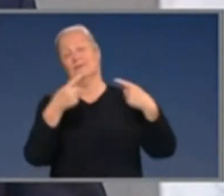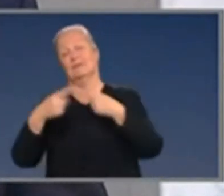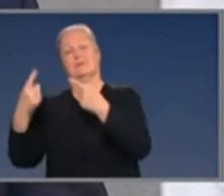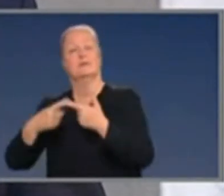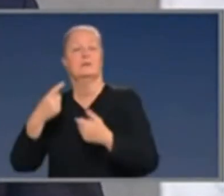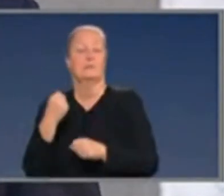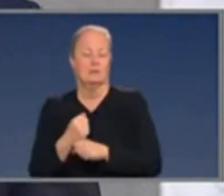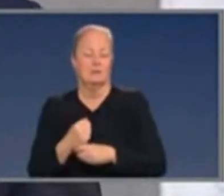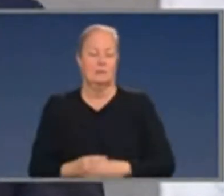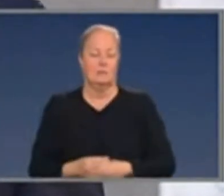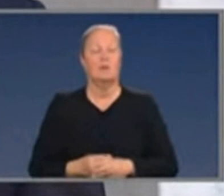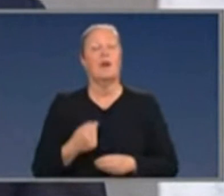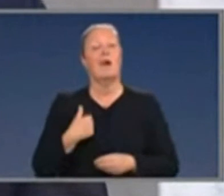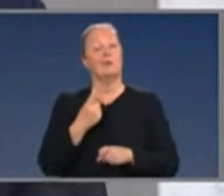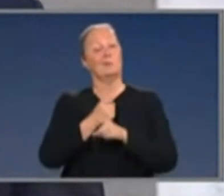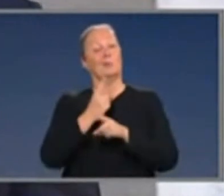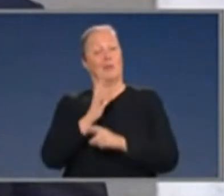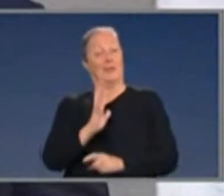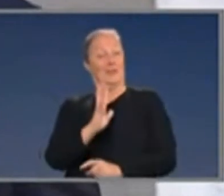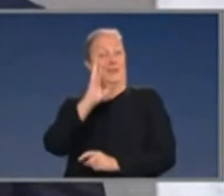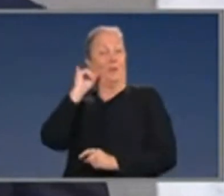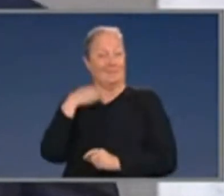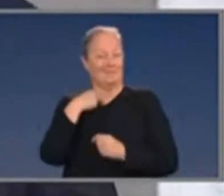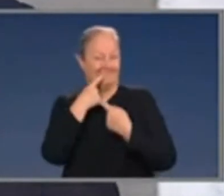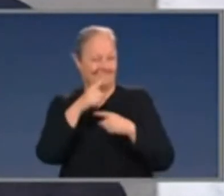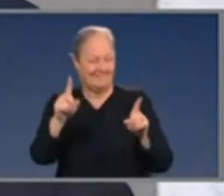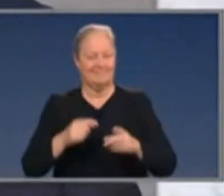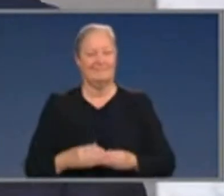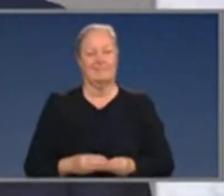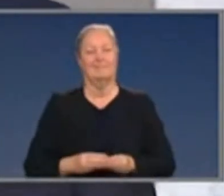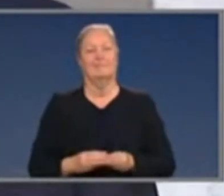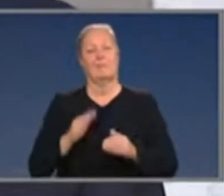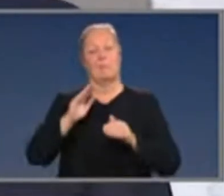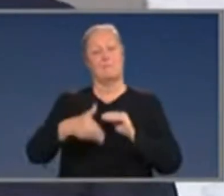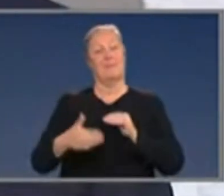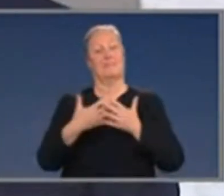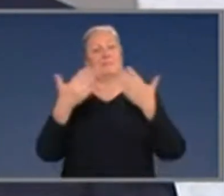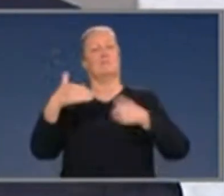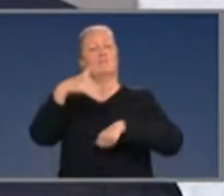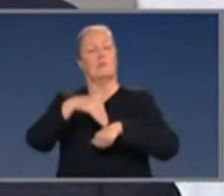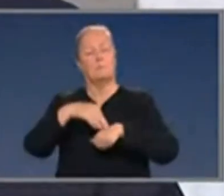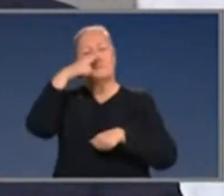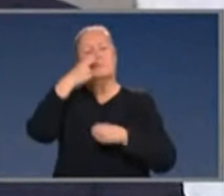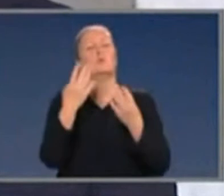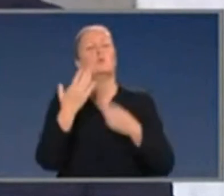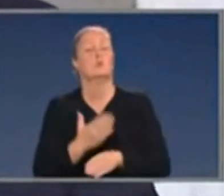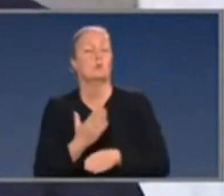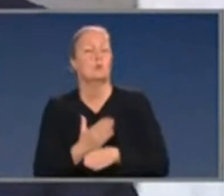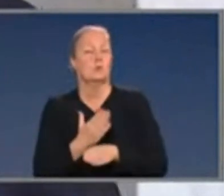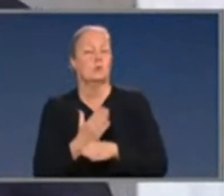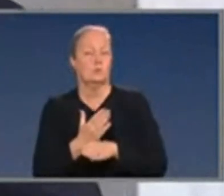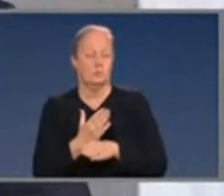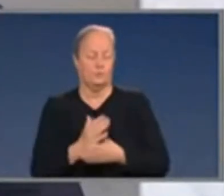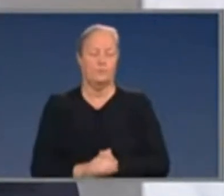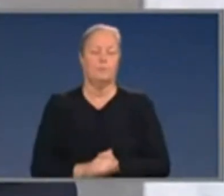example is a point I was making last week, and this is the issue of unemployment. Now, for a long time, we've always looked at